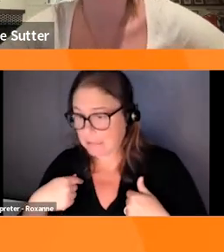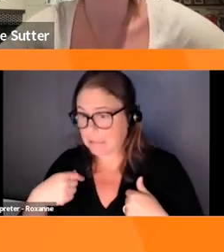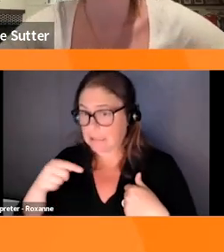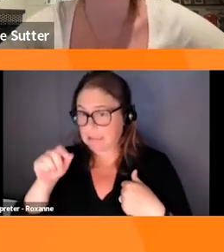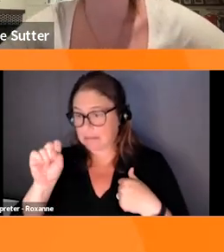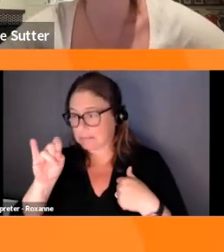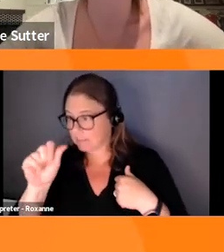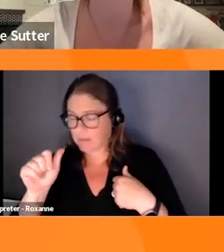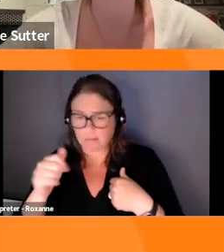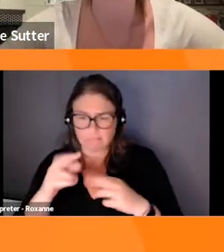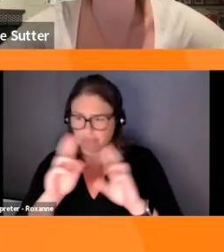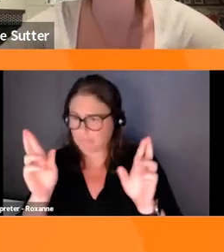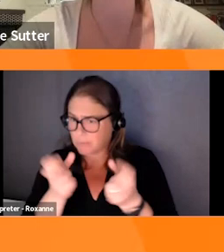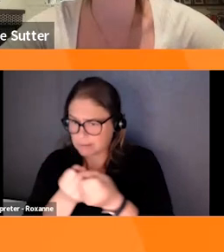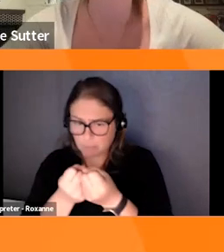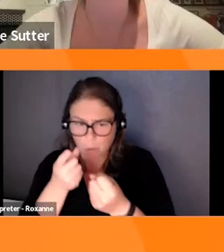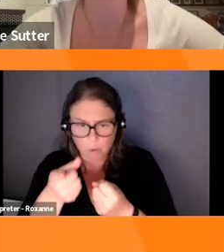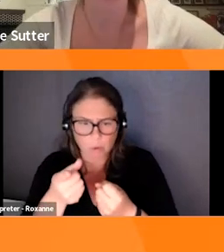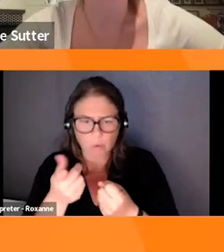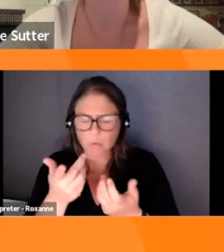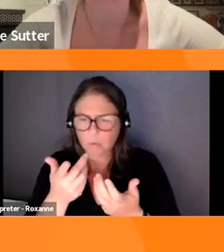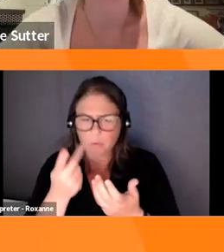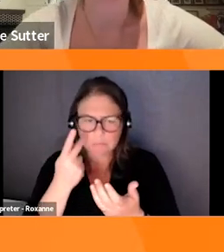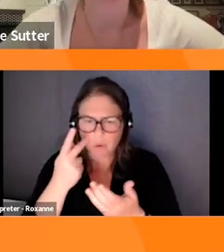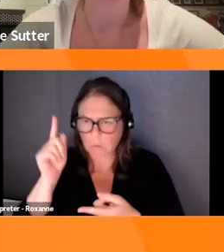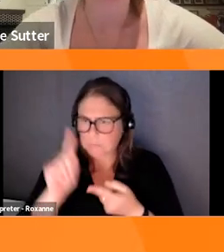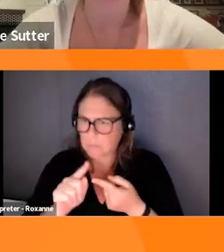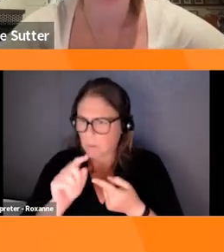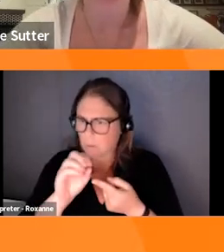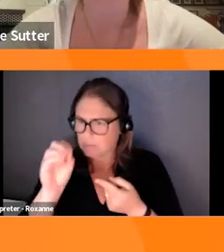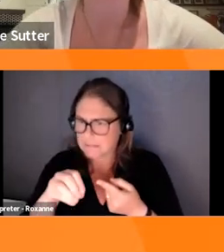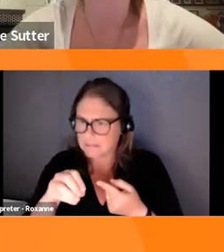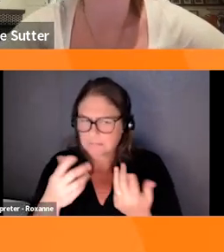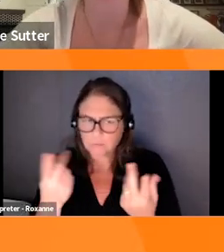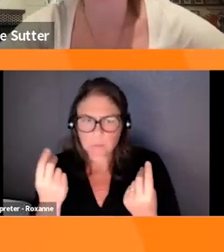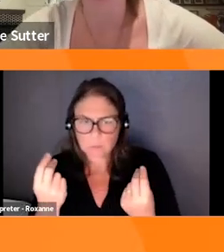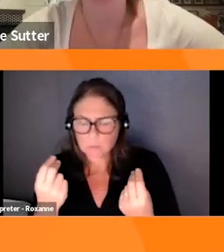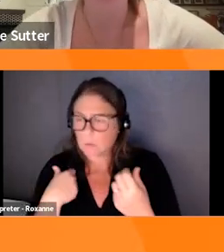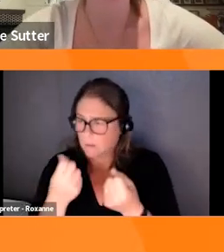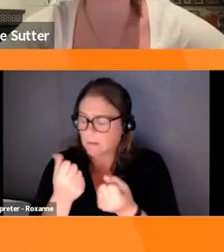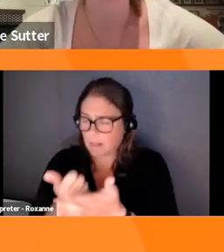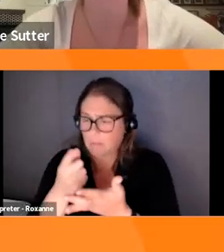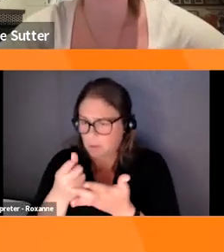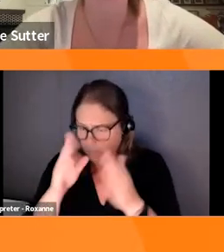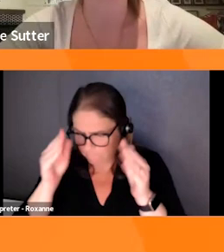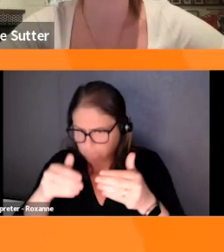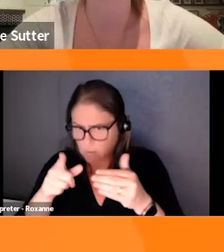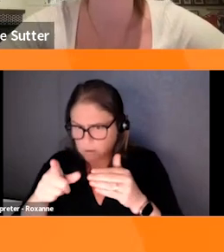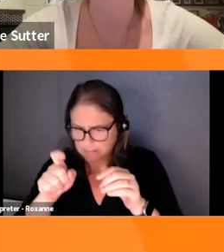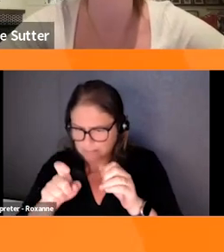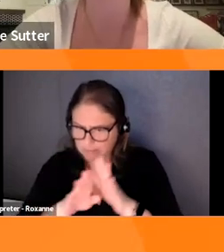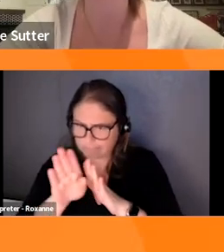see exactly where you want to kind of focus your efforts on. And if you are using the SDGs or want